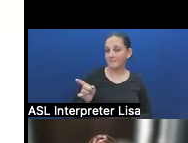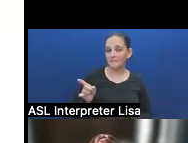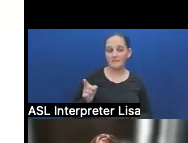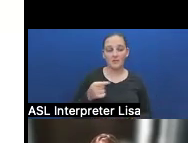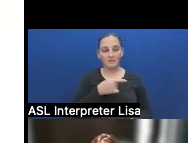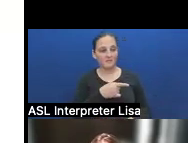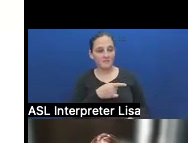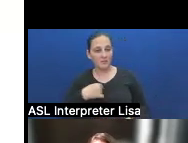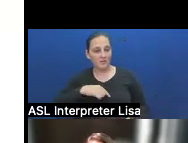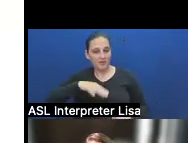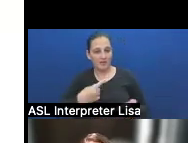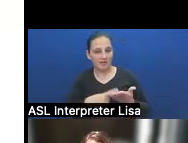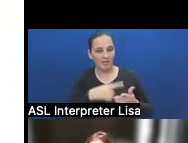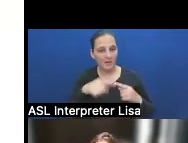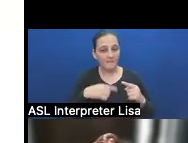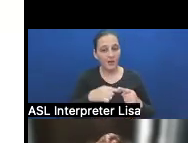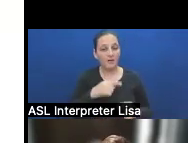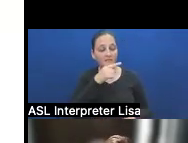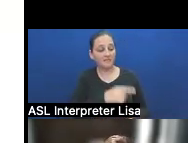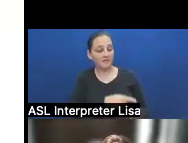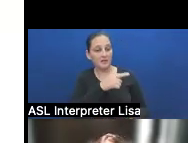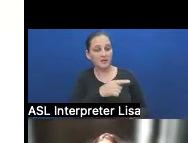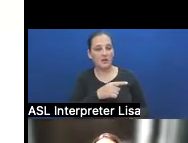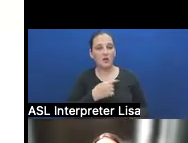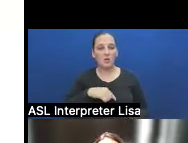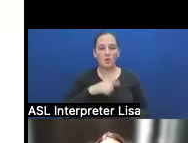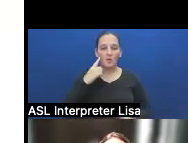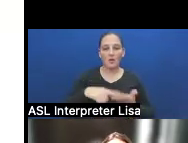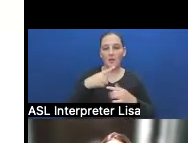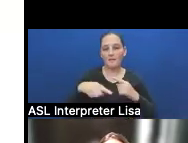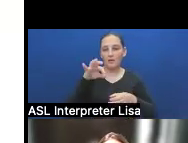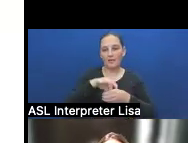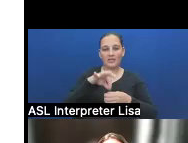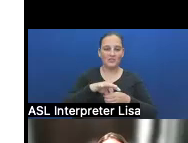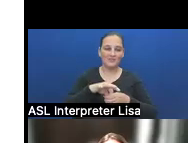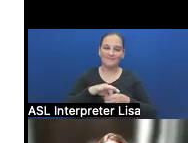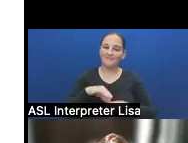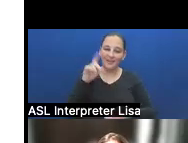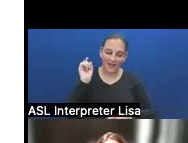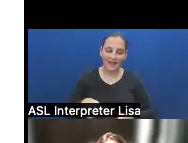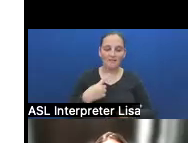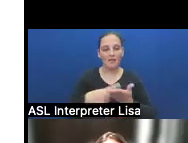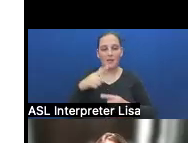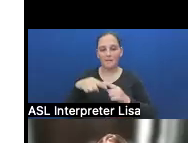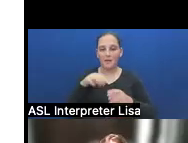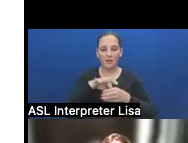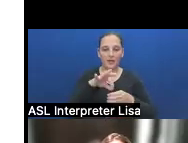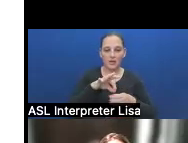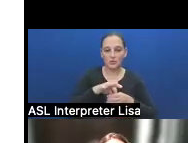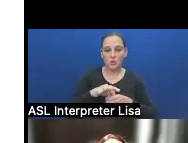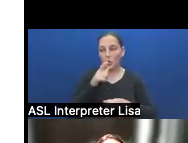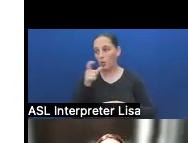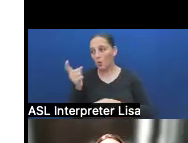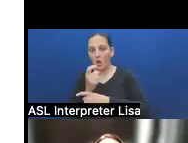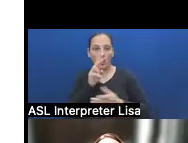about, and I said when we were planning this, we're going to need to talk about the election, and we're going to need to talk about the election. No matter what happened, there's predictions of what's